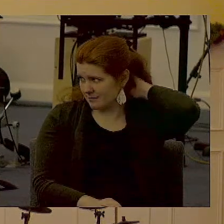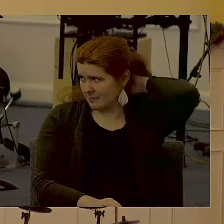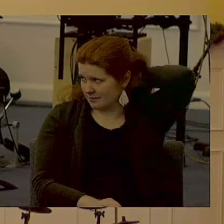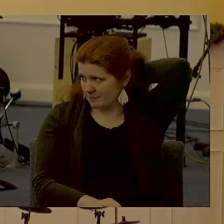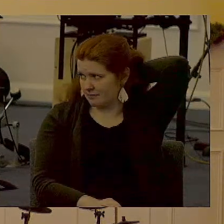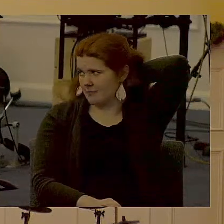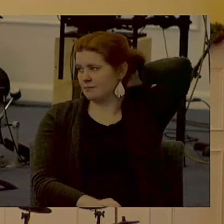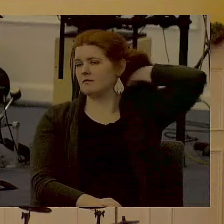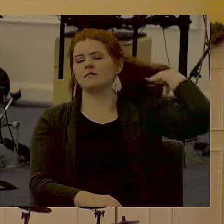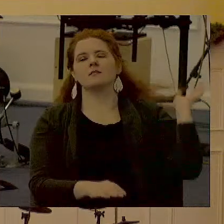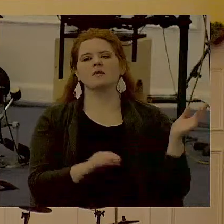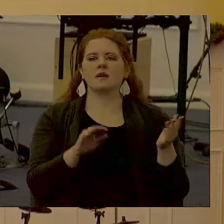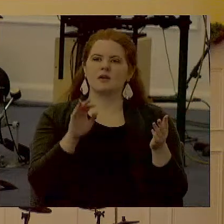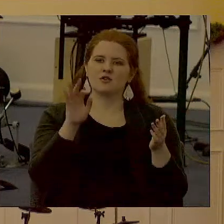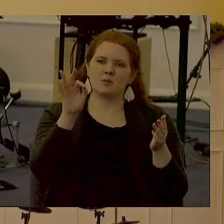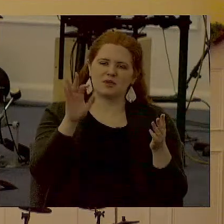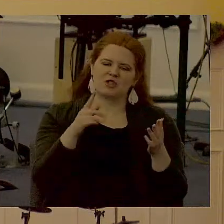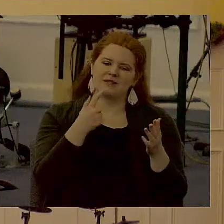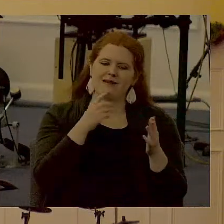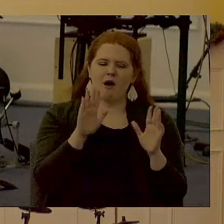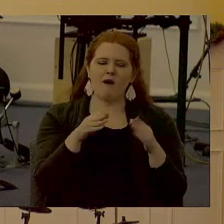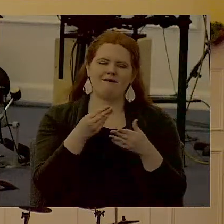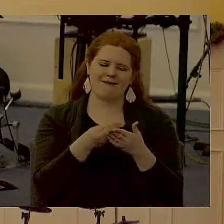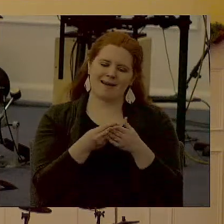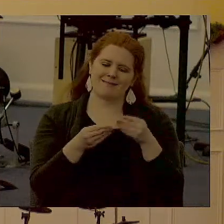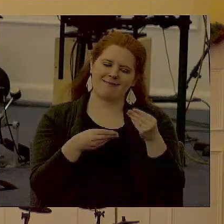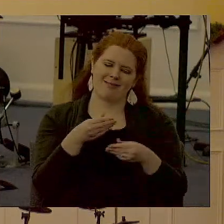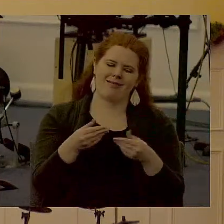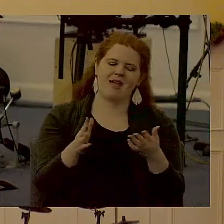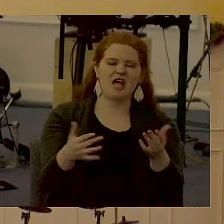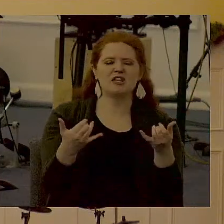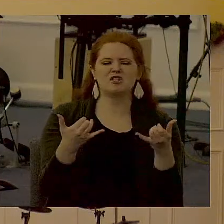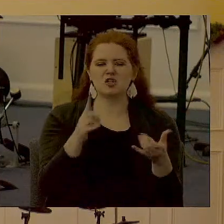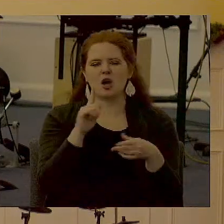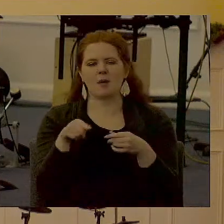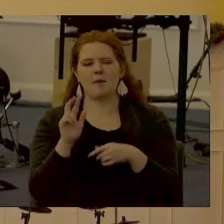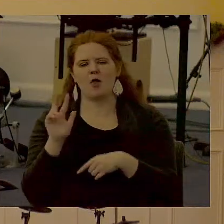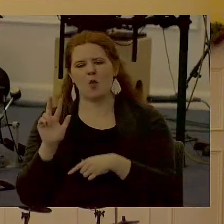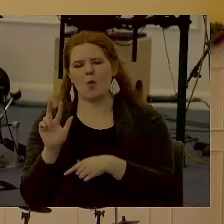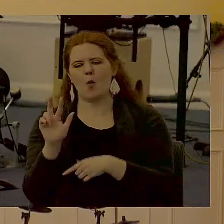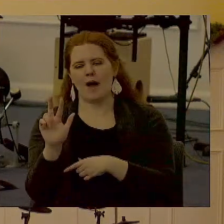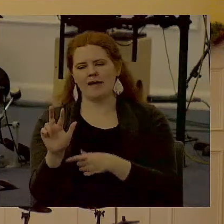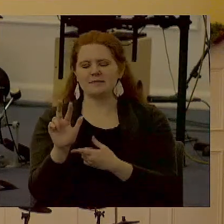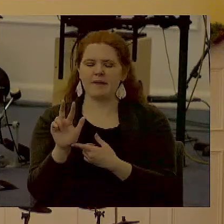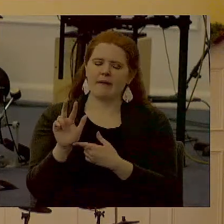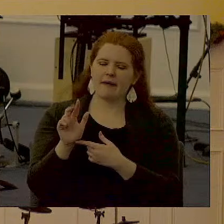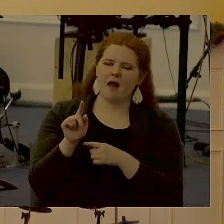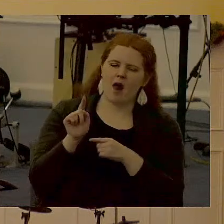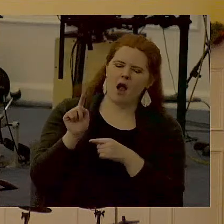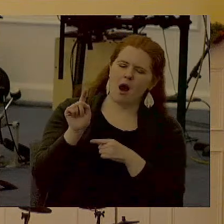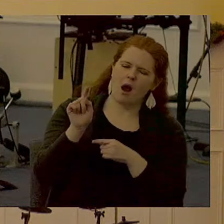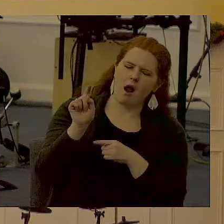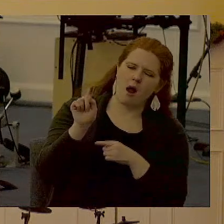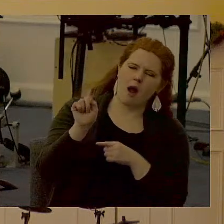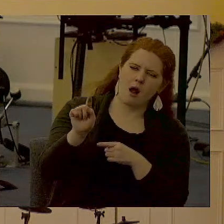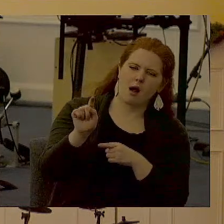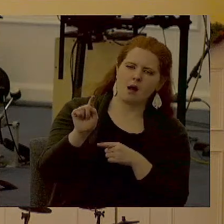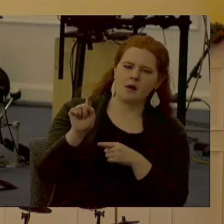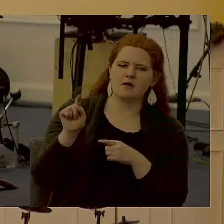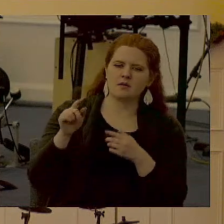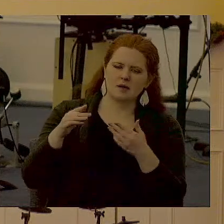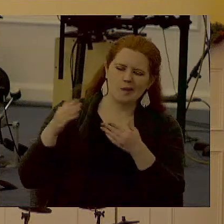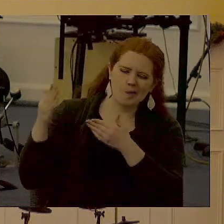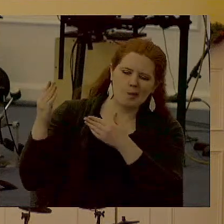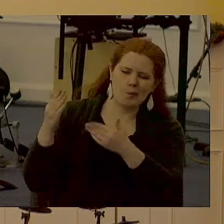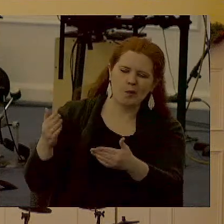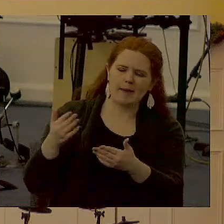talk about financial generosity, right? I could just say, hey, everybody, let's talk about the wise men, how they went far and wide. They went out of their way to